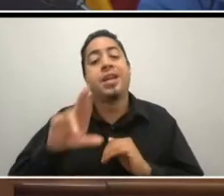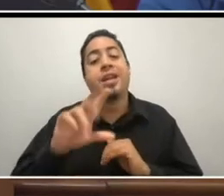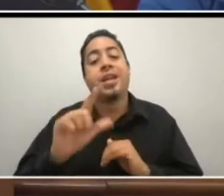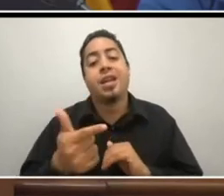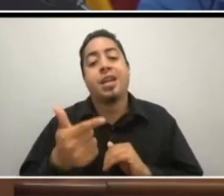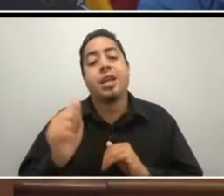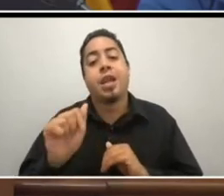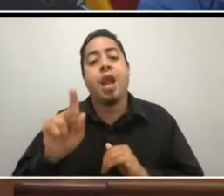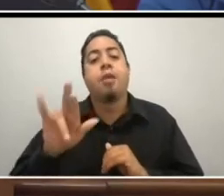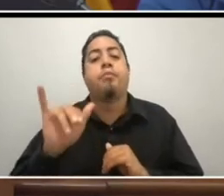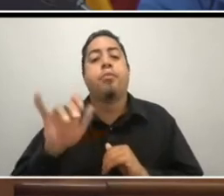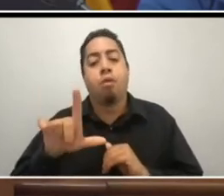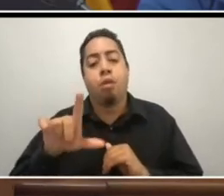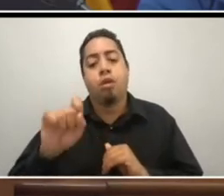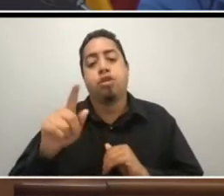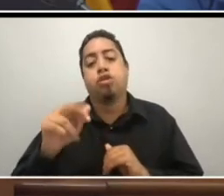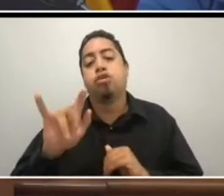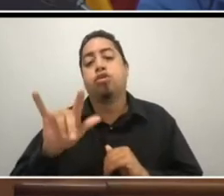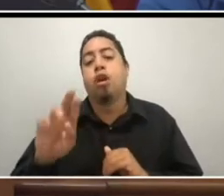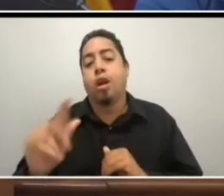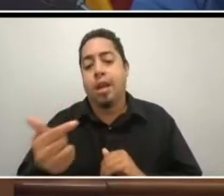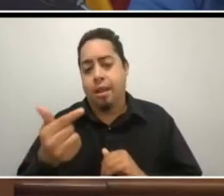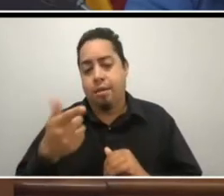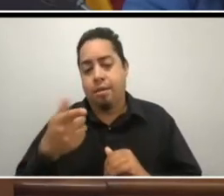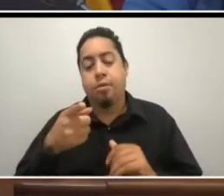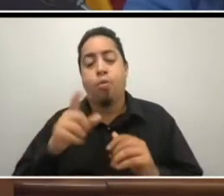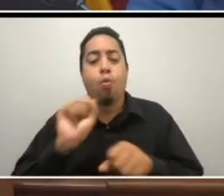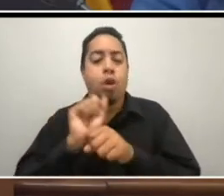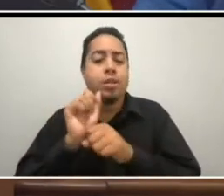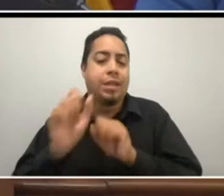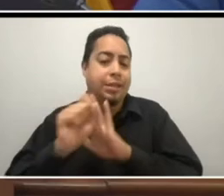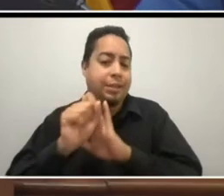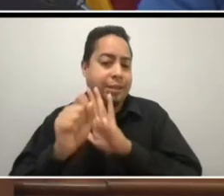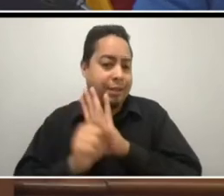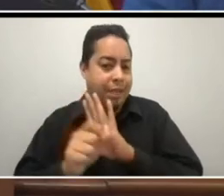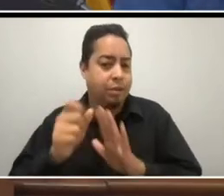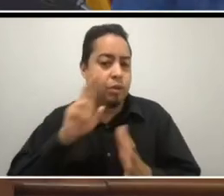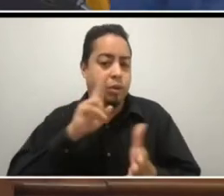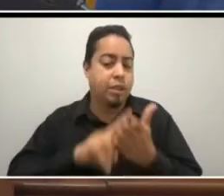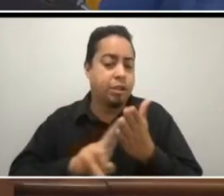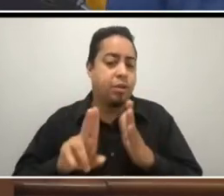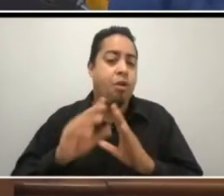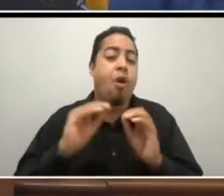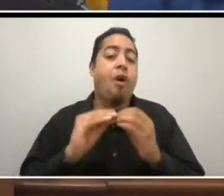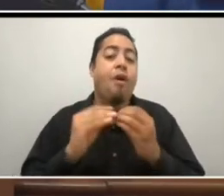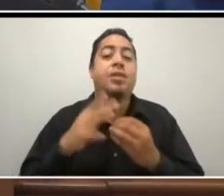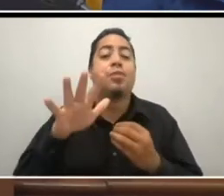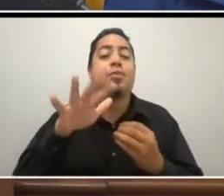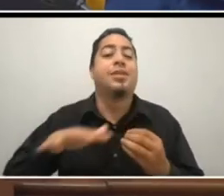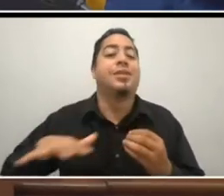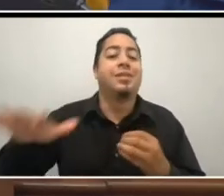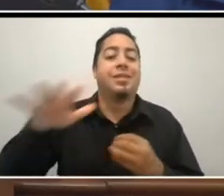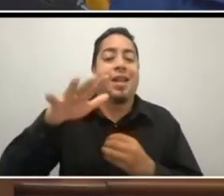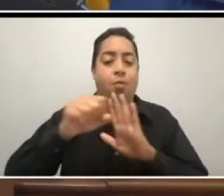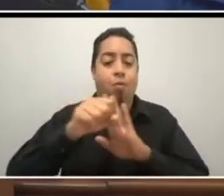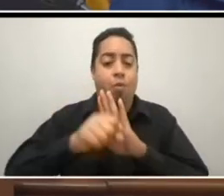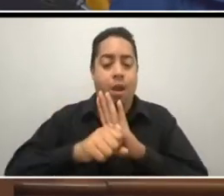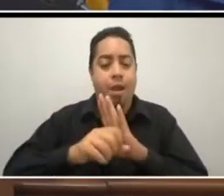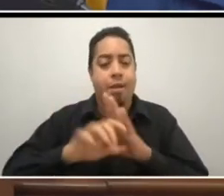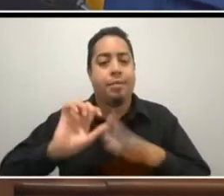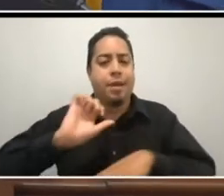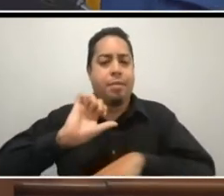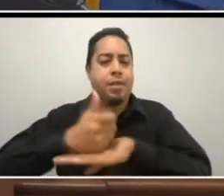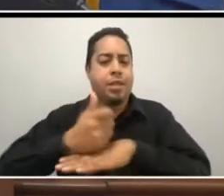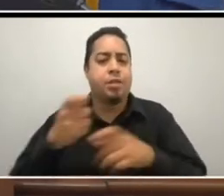in the Georgia Secretary of State's office. Mr. Sterling was the statewide voting systems implementation